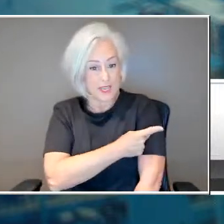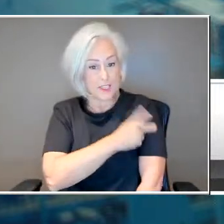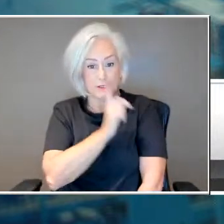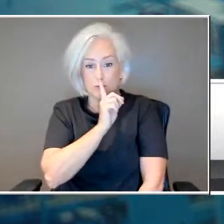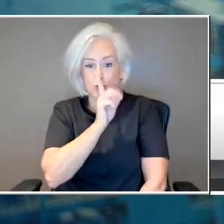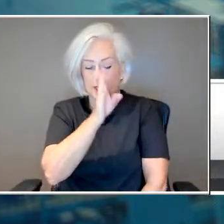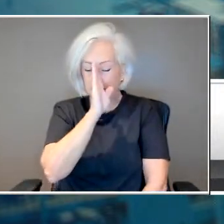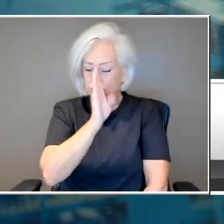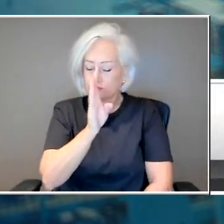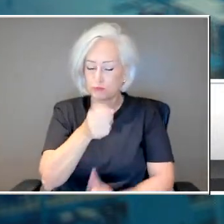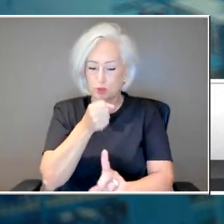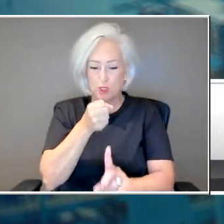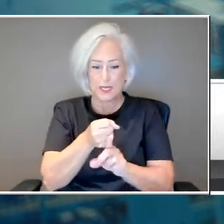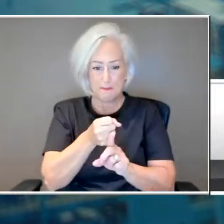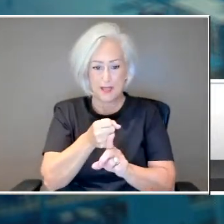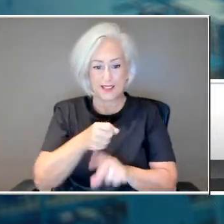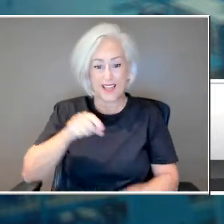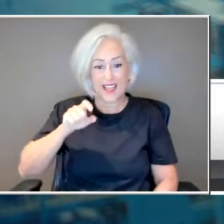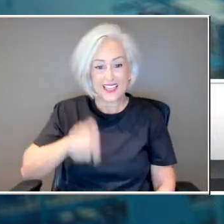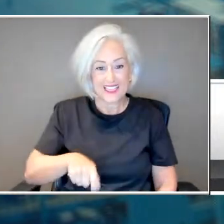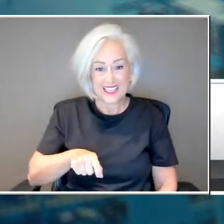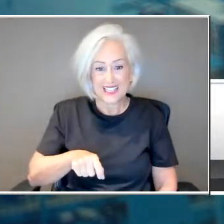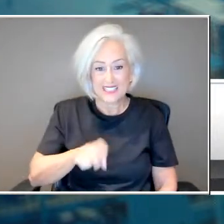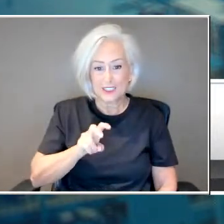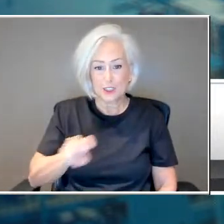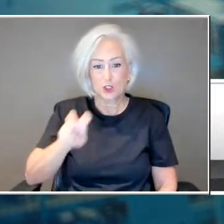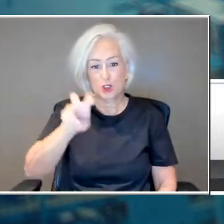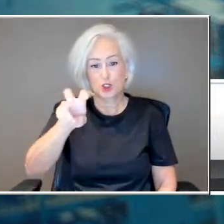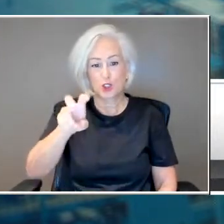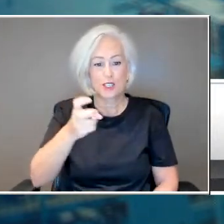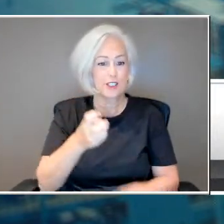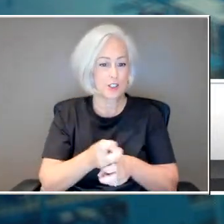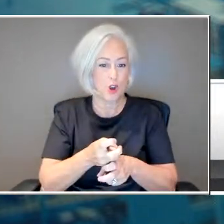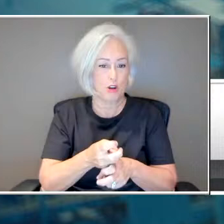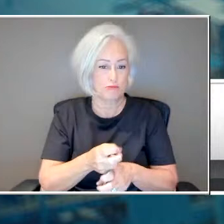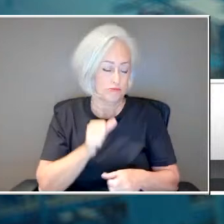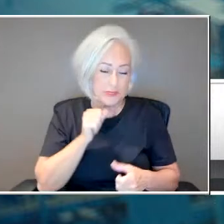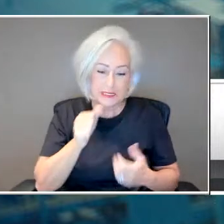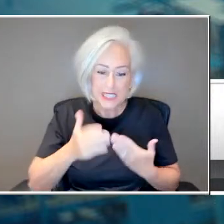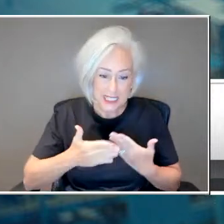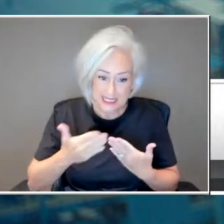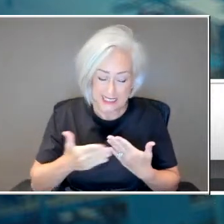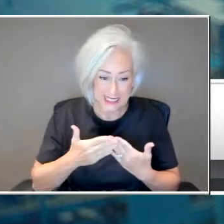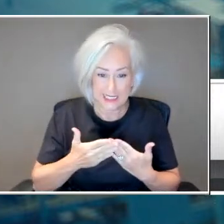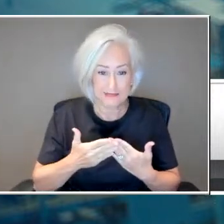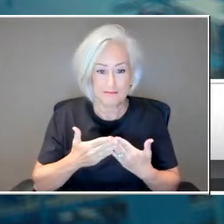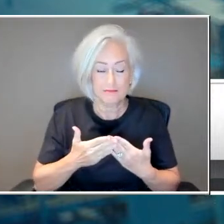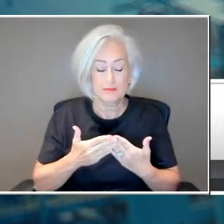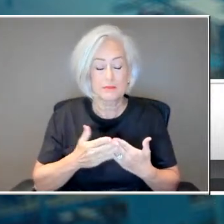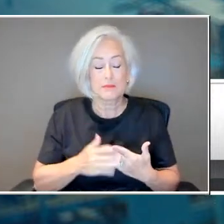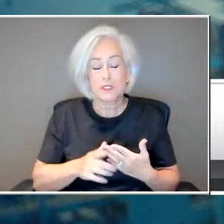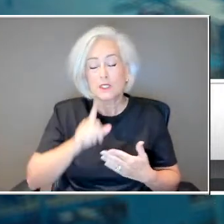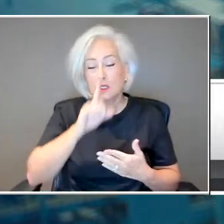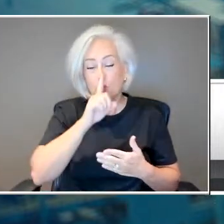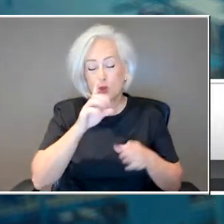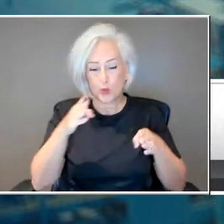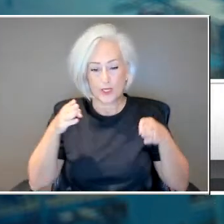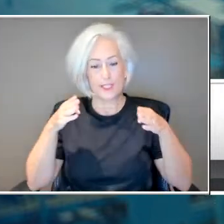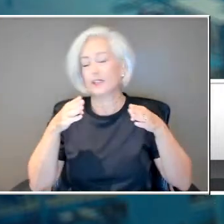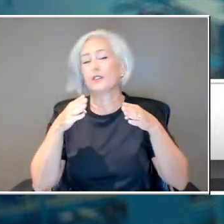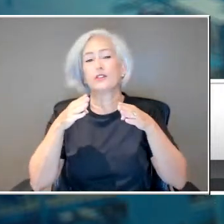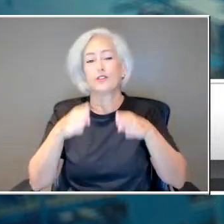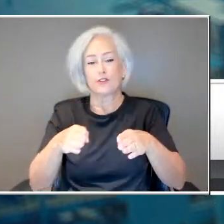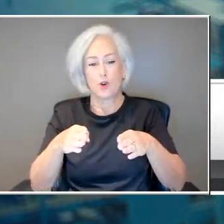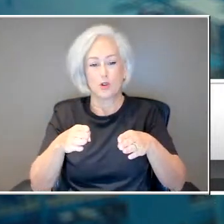hard. This journey and what we throw at patients, it is not easy. I know that we really focus on, first and foremost, and